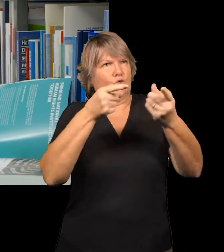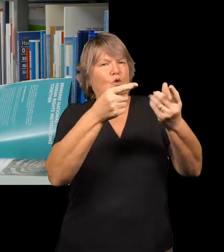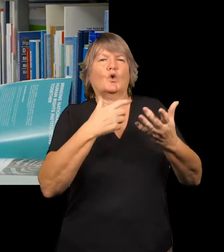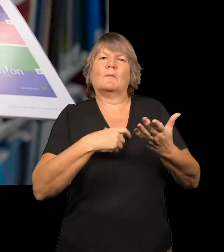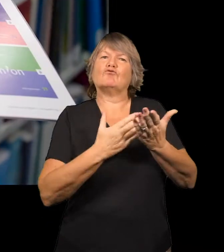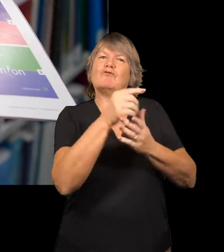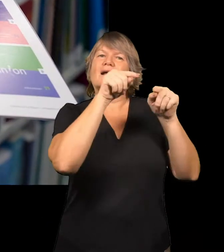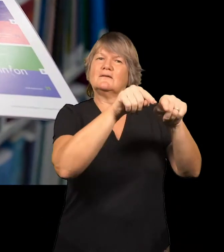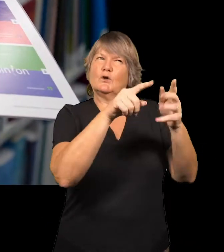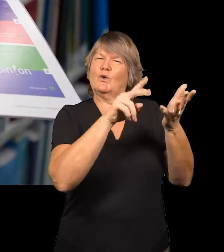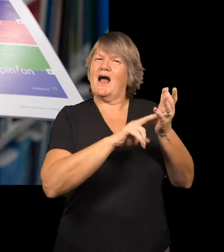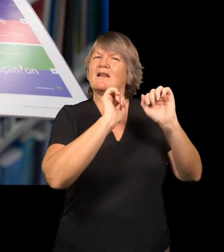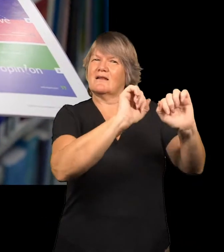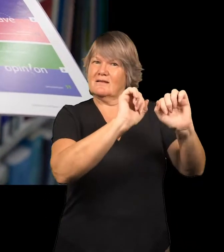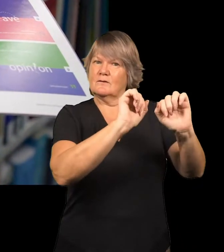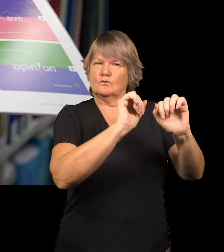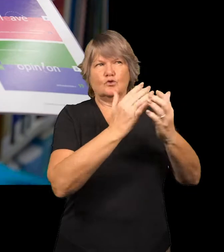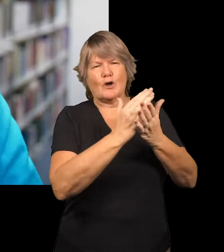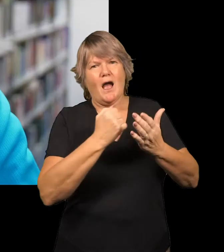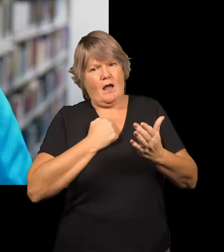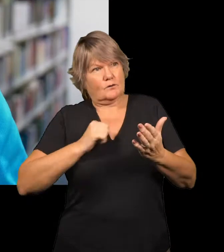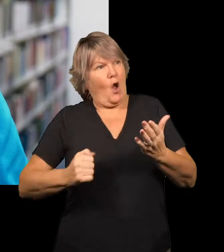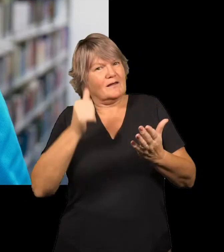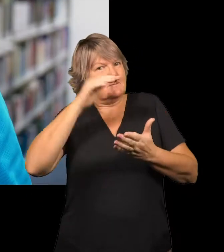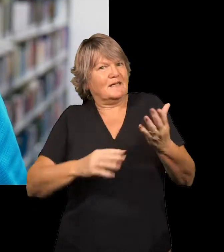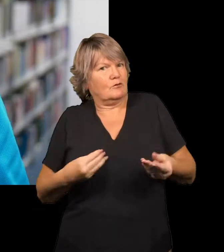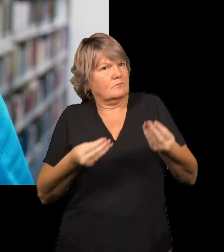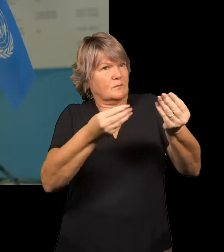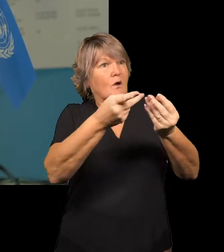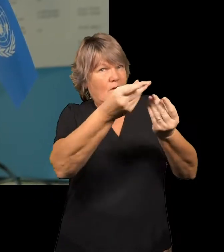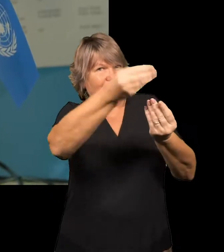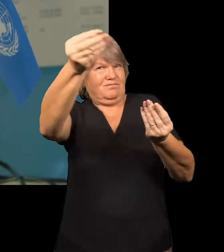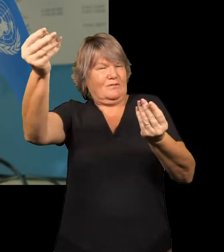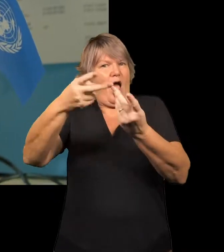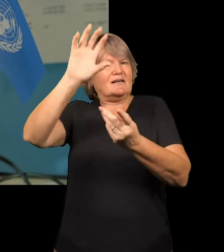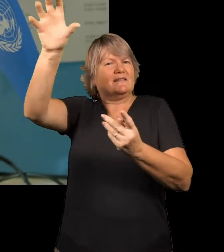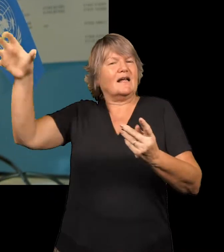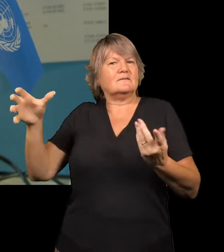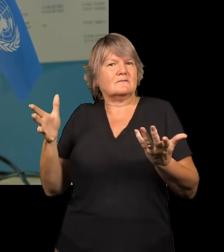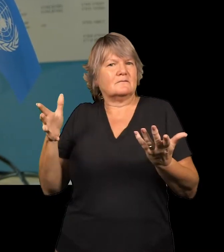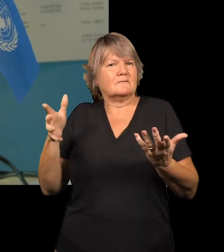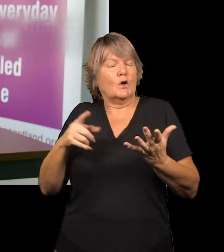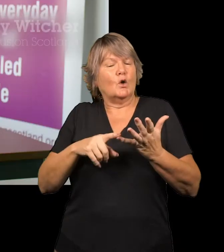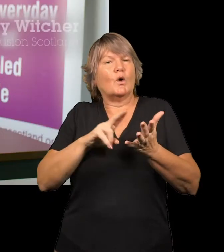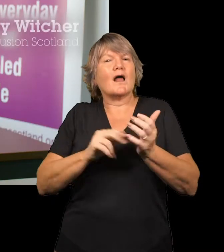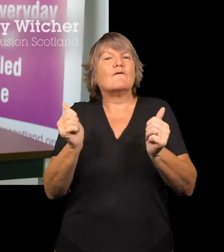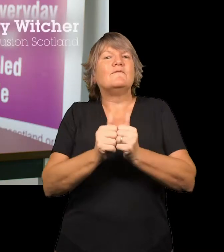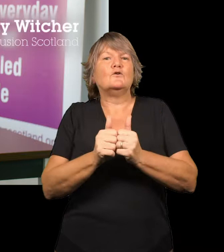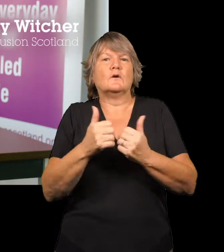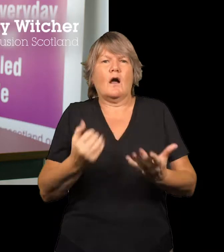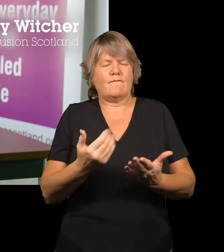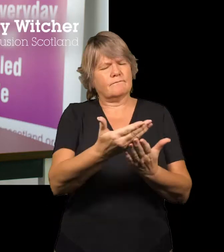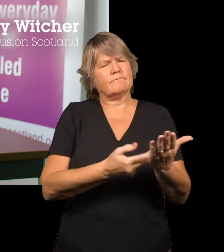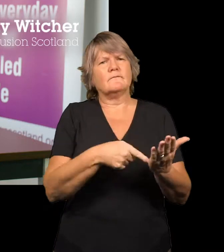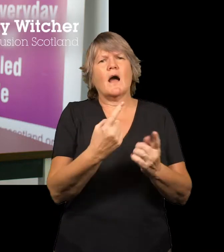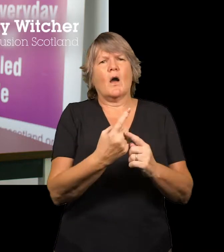UN treaty bodies, to share the experience from Scotland with other states and other actors. The UN Convention has